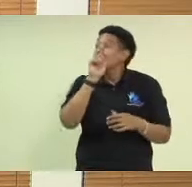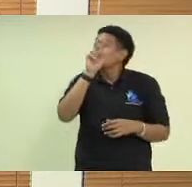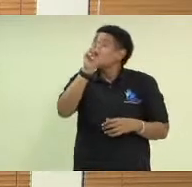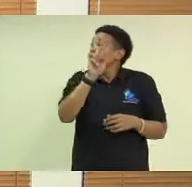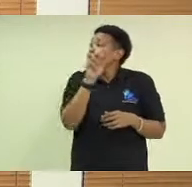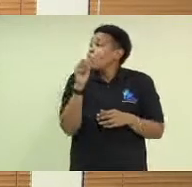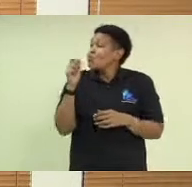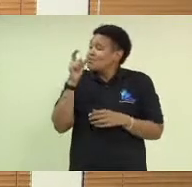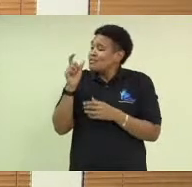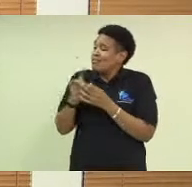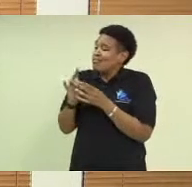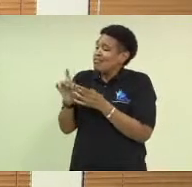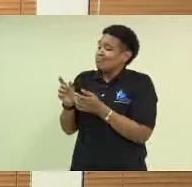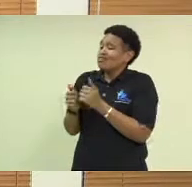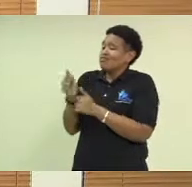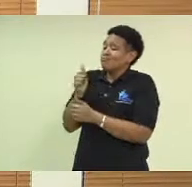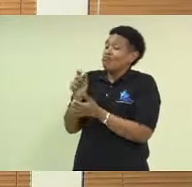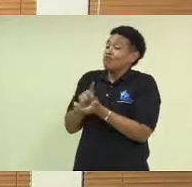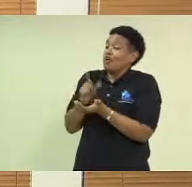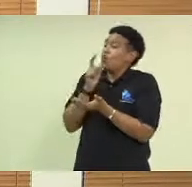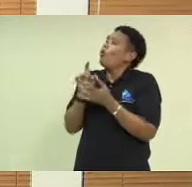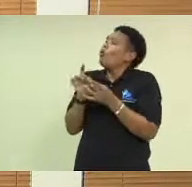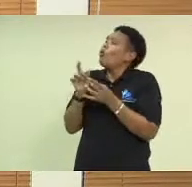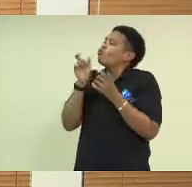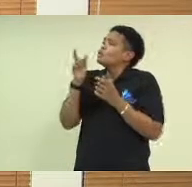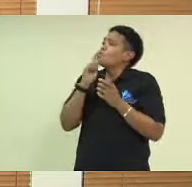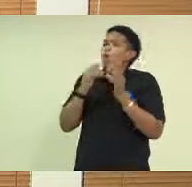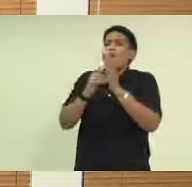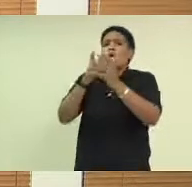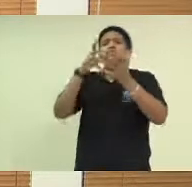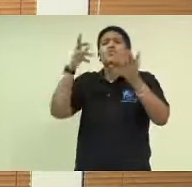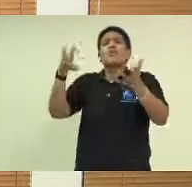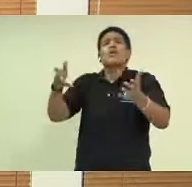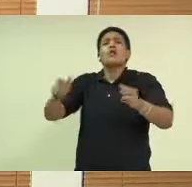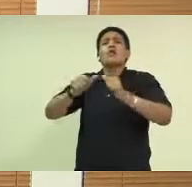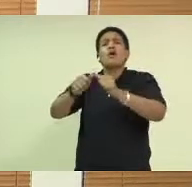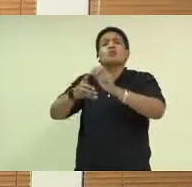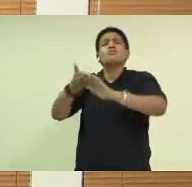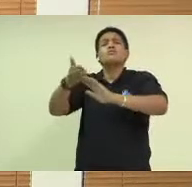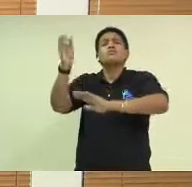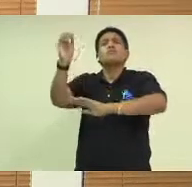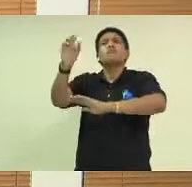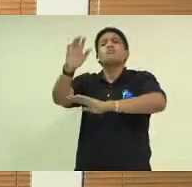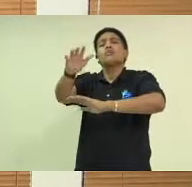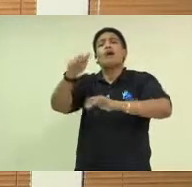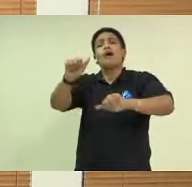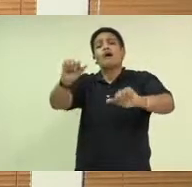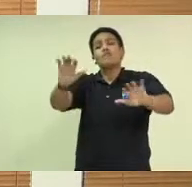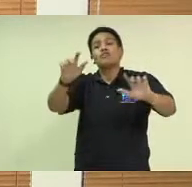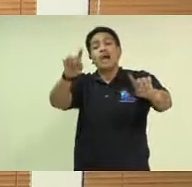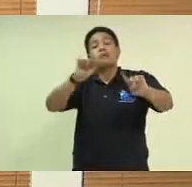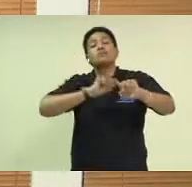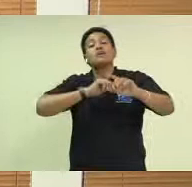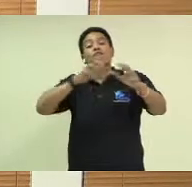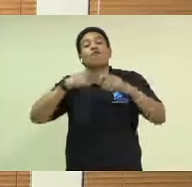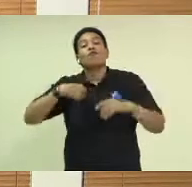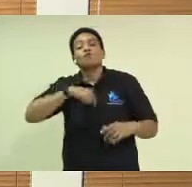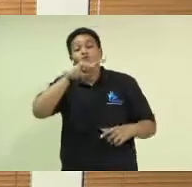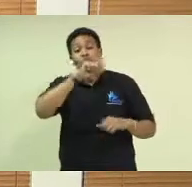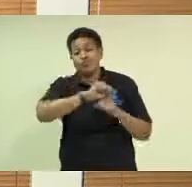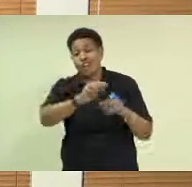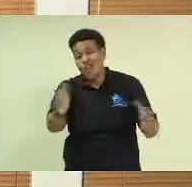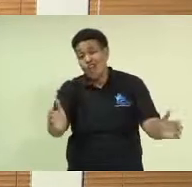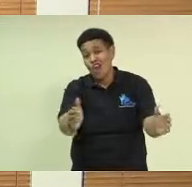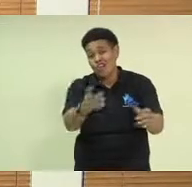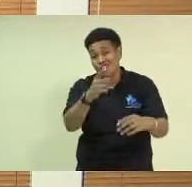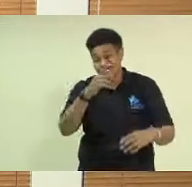SMOs who spoke earlier, but the thousands of others in the field who continue to give their efforts. And I want us to encourage,